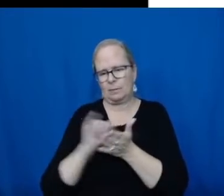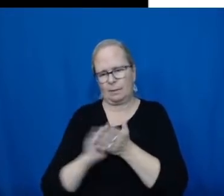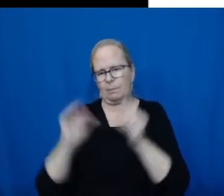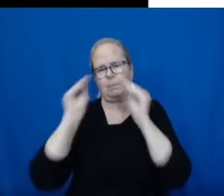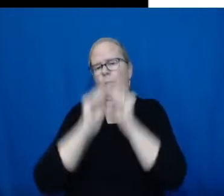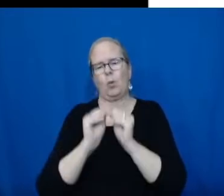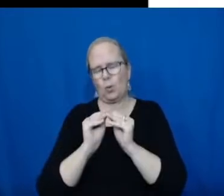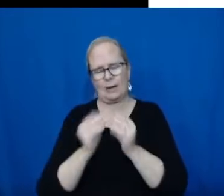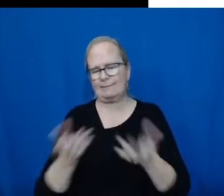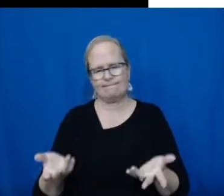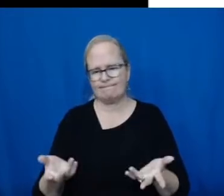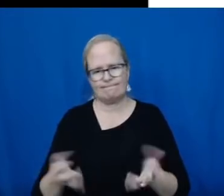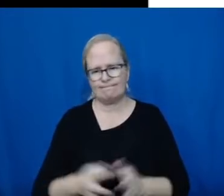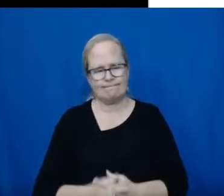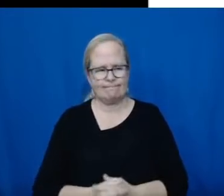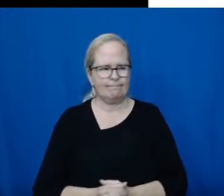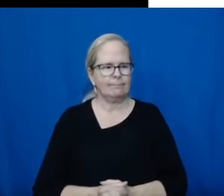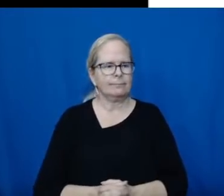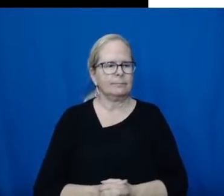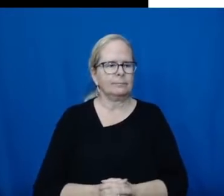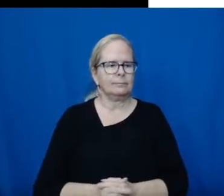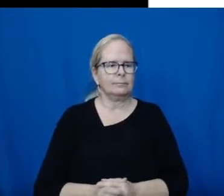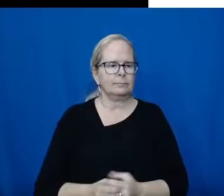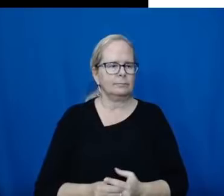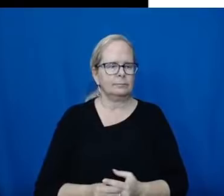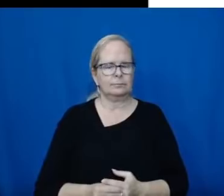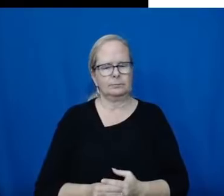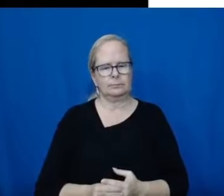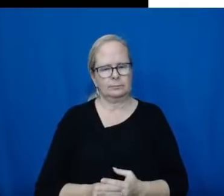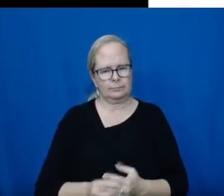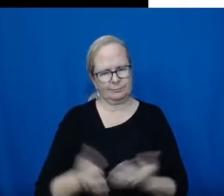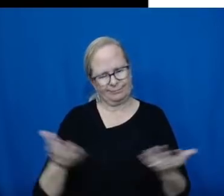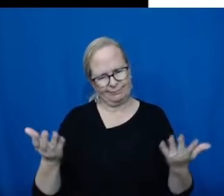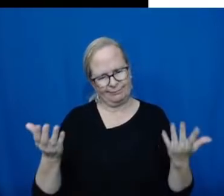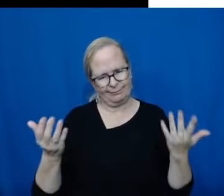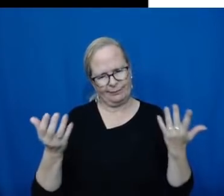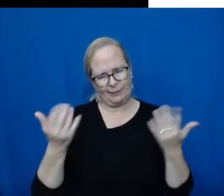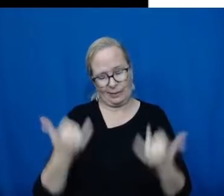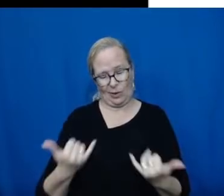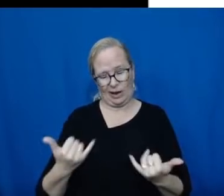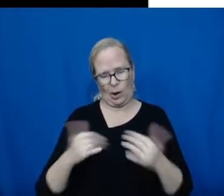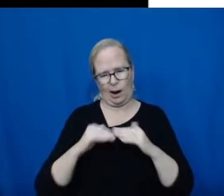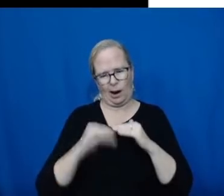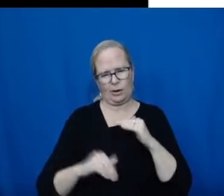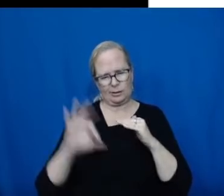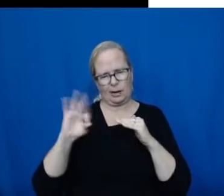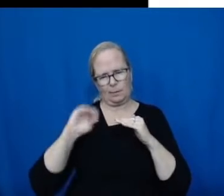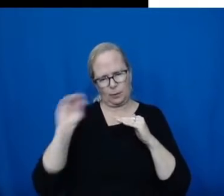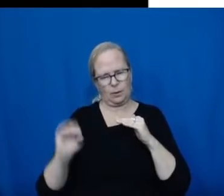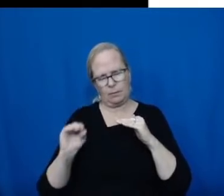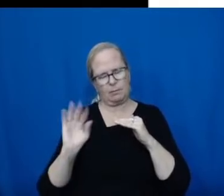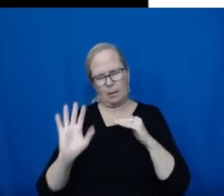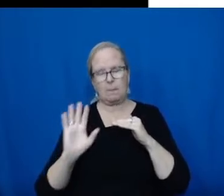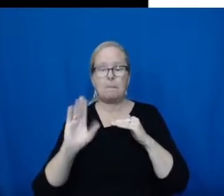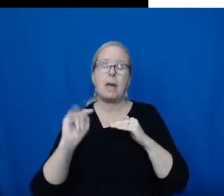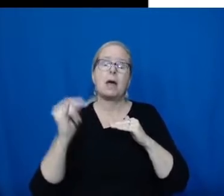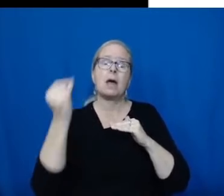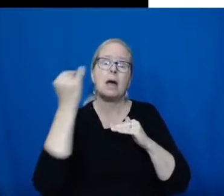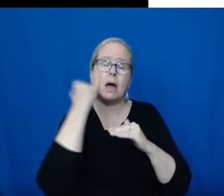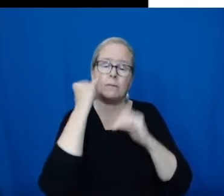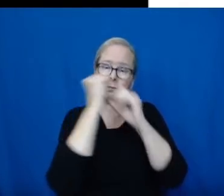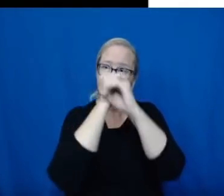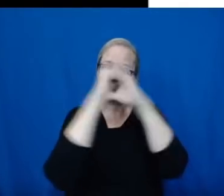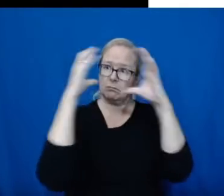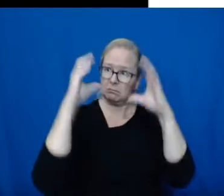But let's say that we would be able to do it, then we would have this blue line. So cases would still grow up, but